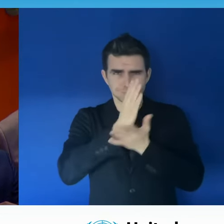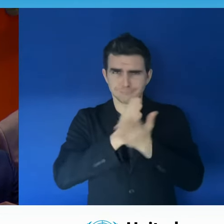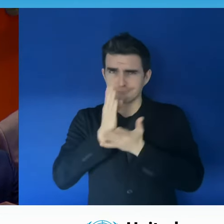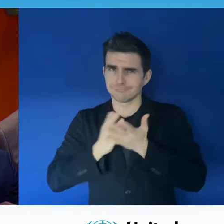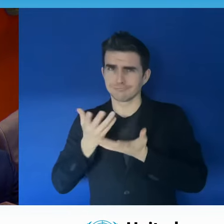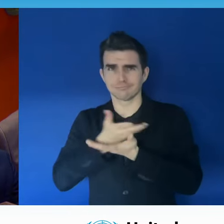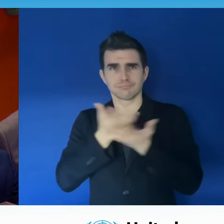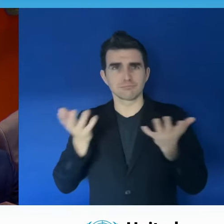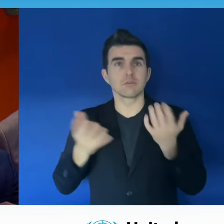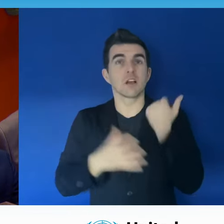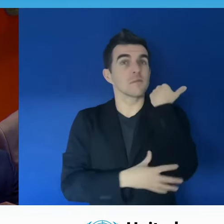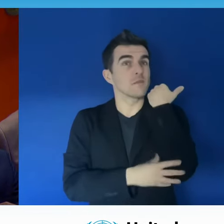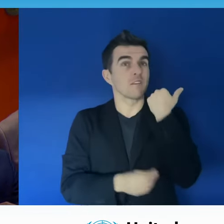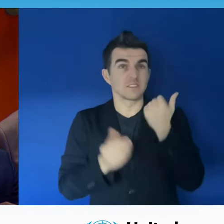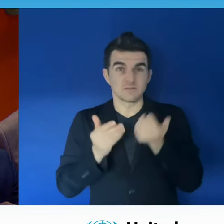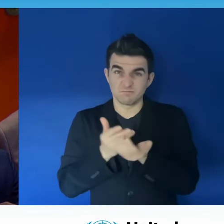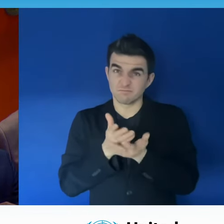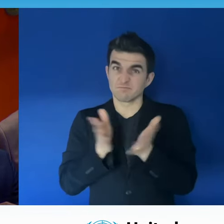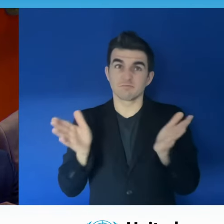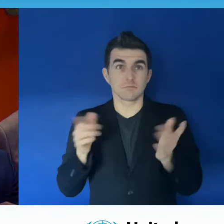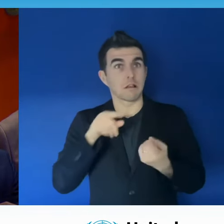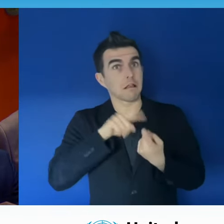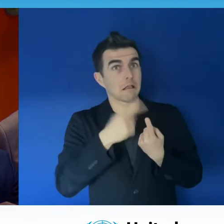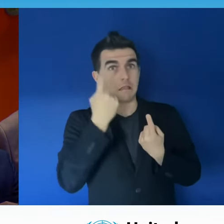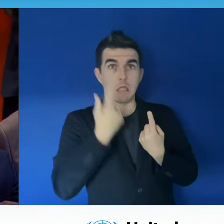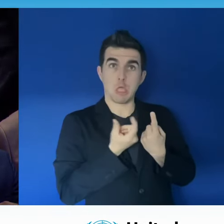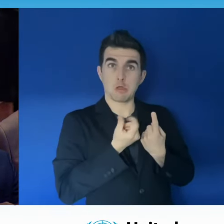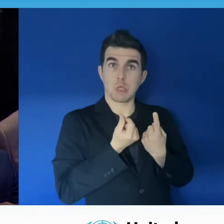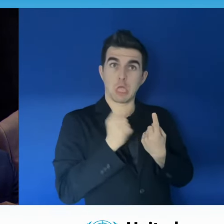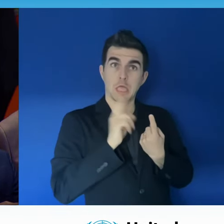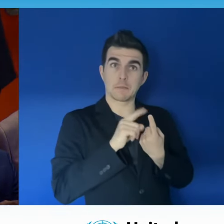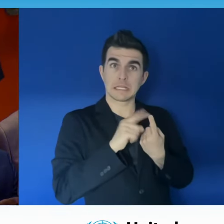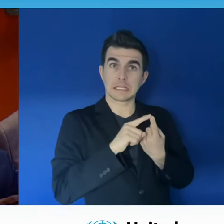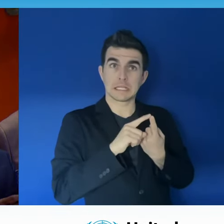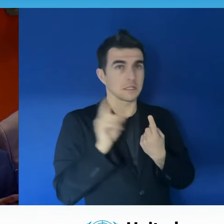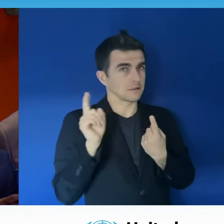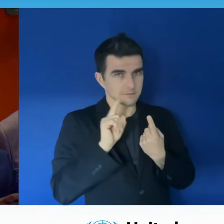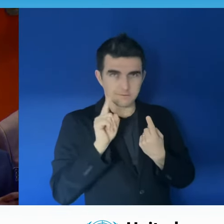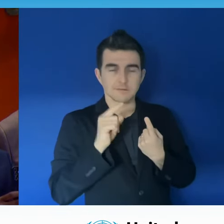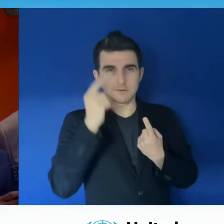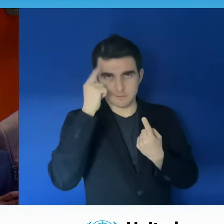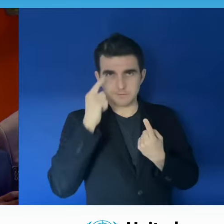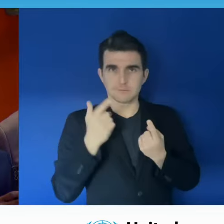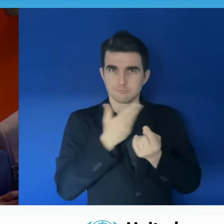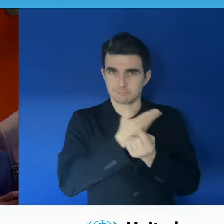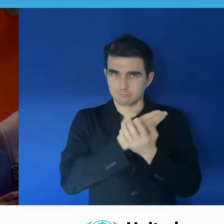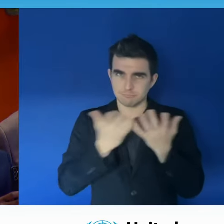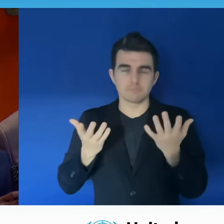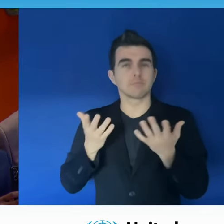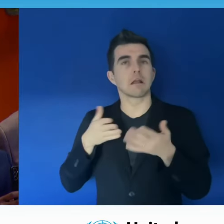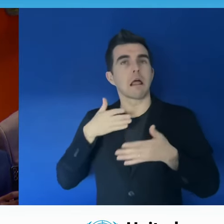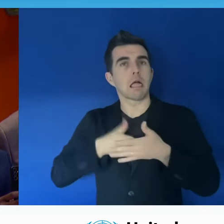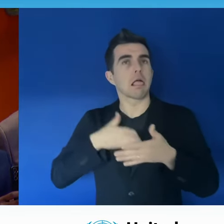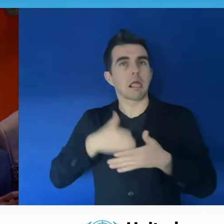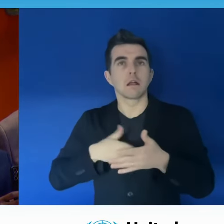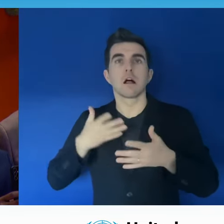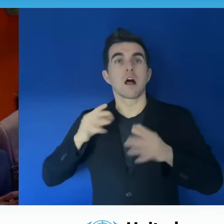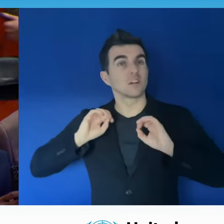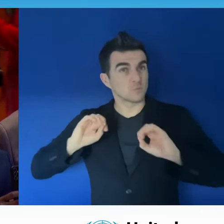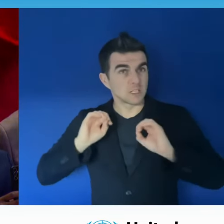economic deprivation, but also the lack of access to education, healthcare, and decent